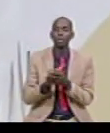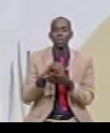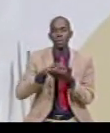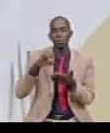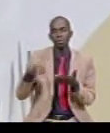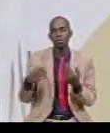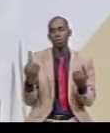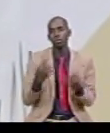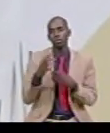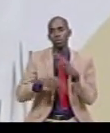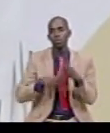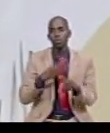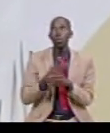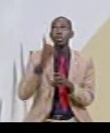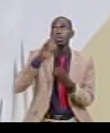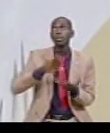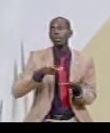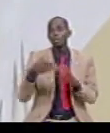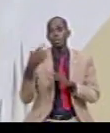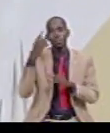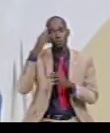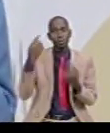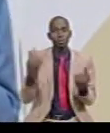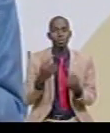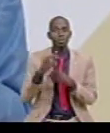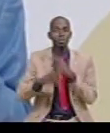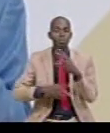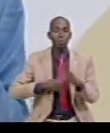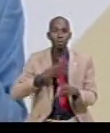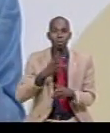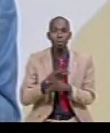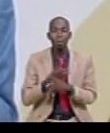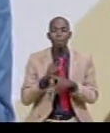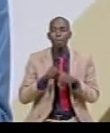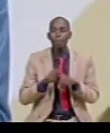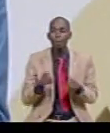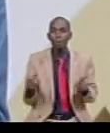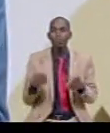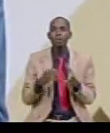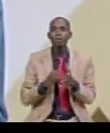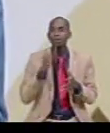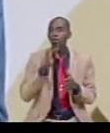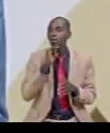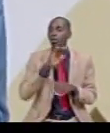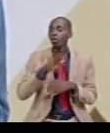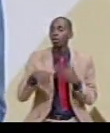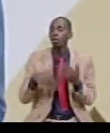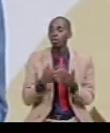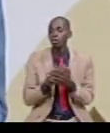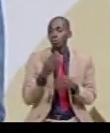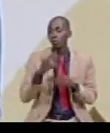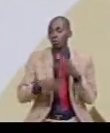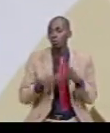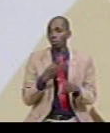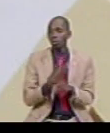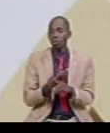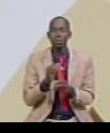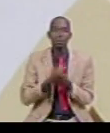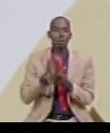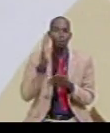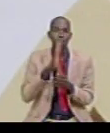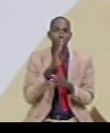for the whole world, for the sin of the whole world, but it's not the whole world that is saved or will be saved. It's only those who